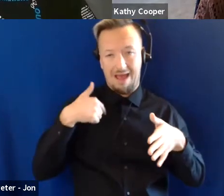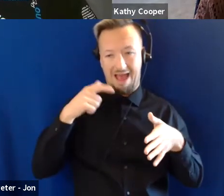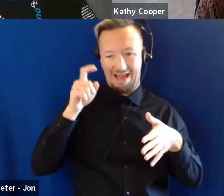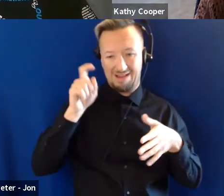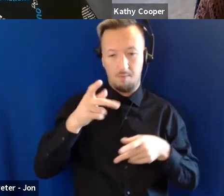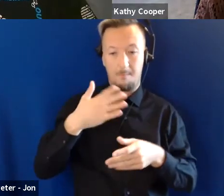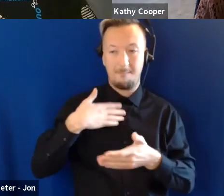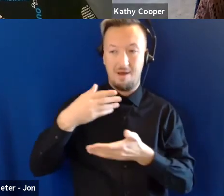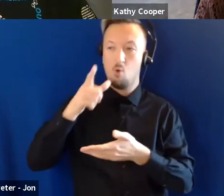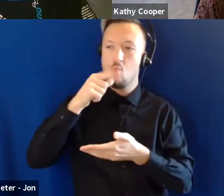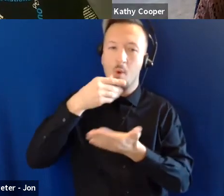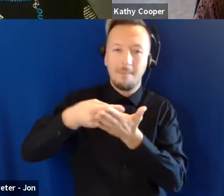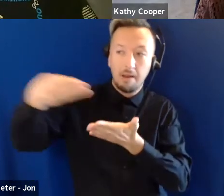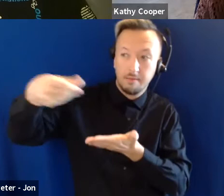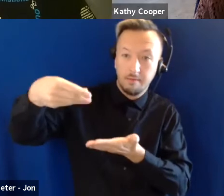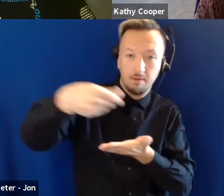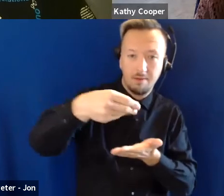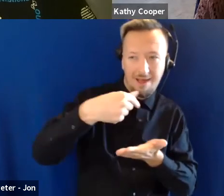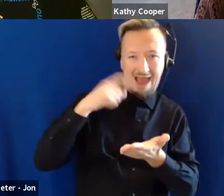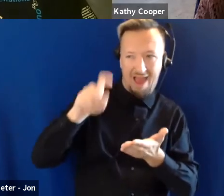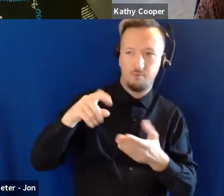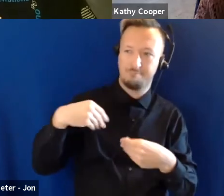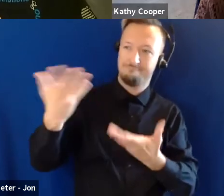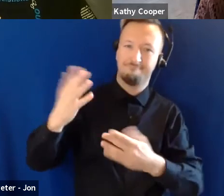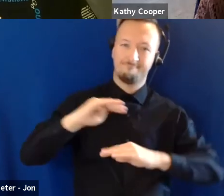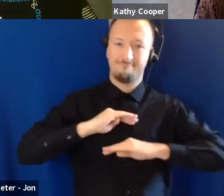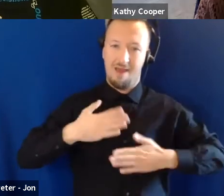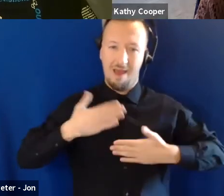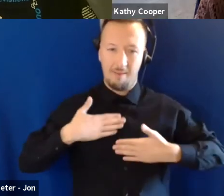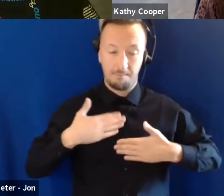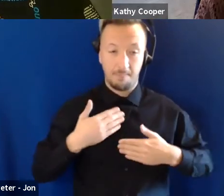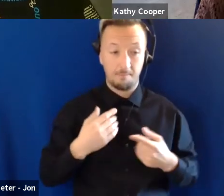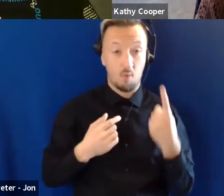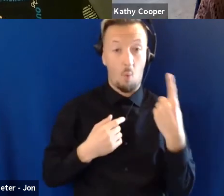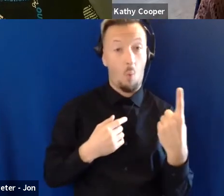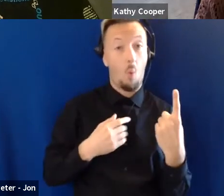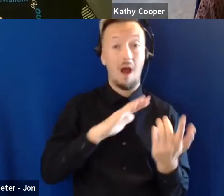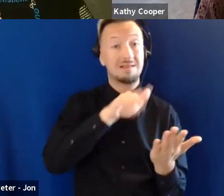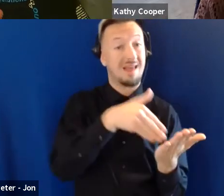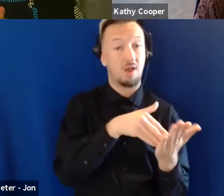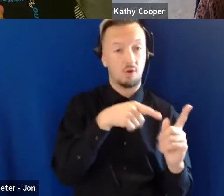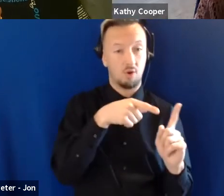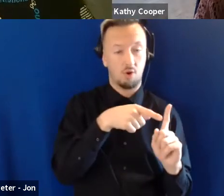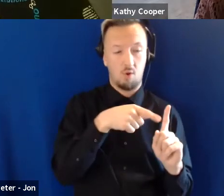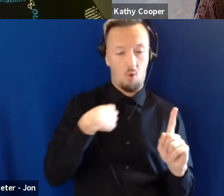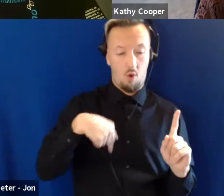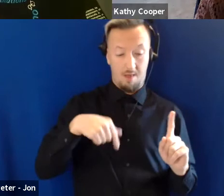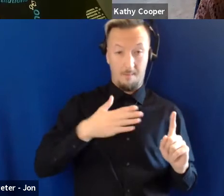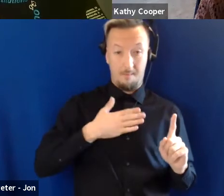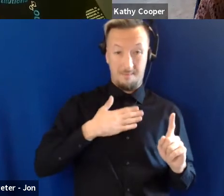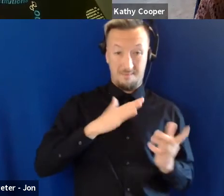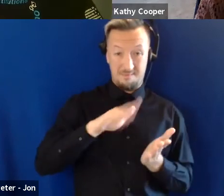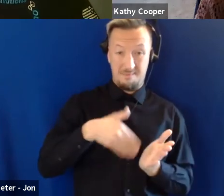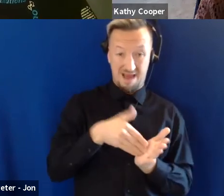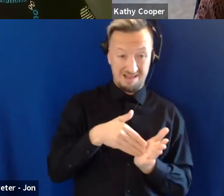happy. My center is the only center in the state of Kansas that does not accept any state funding. So I have less concern about keeping